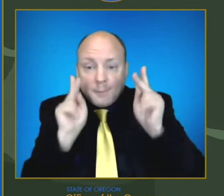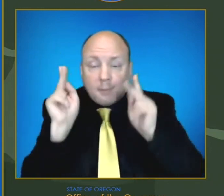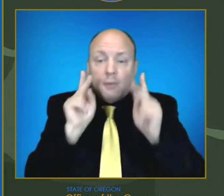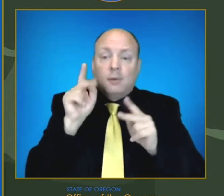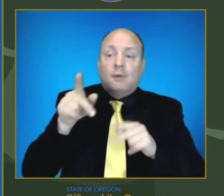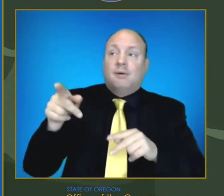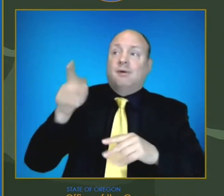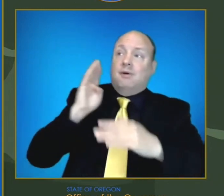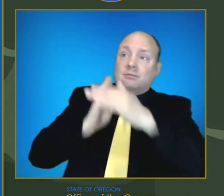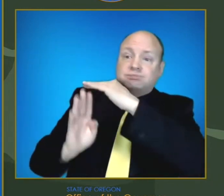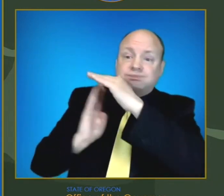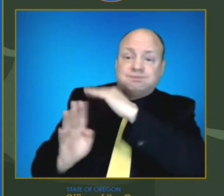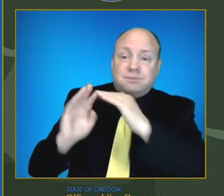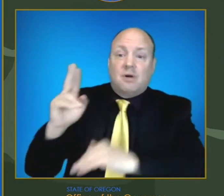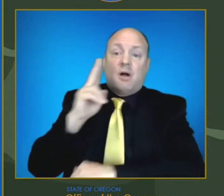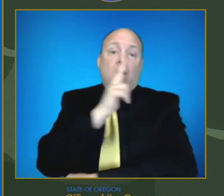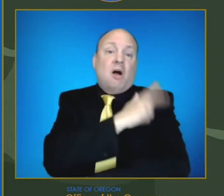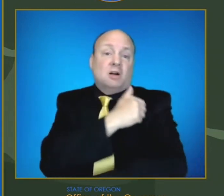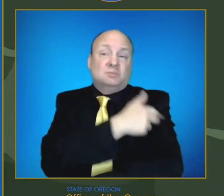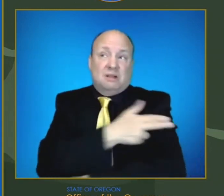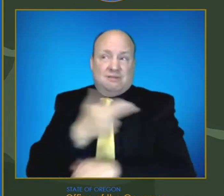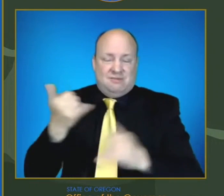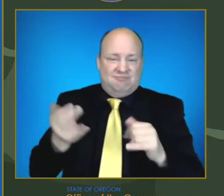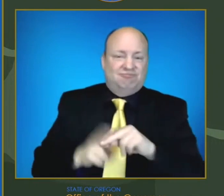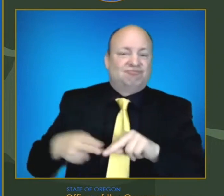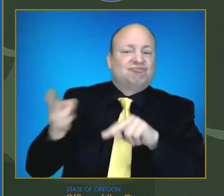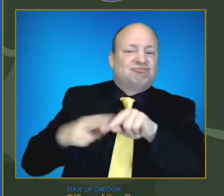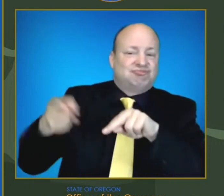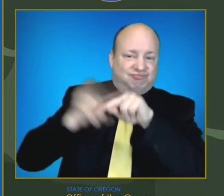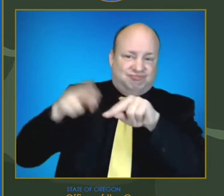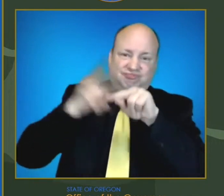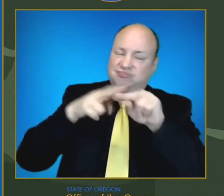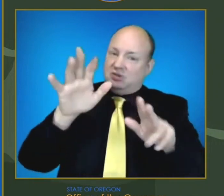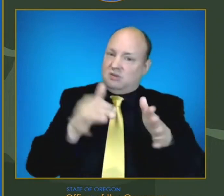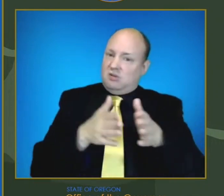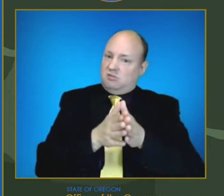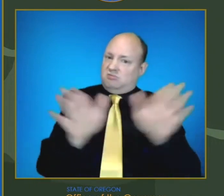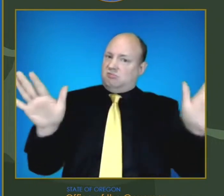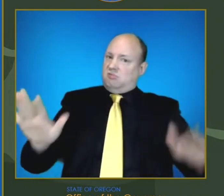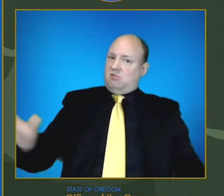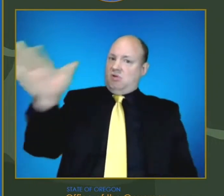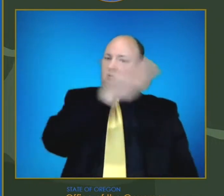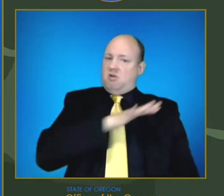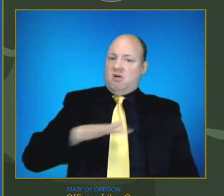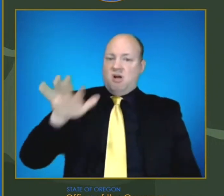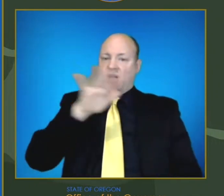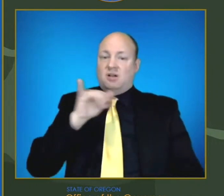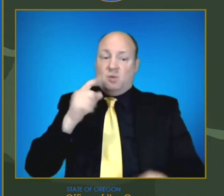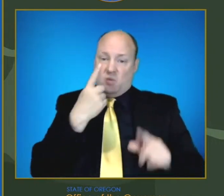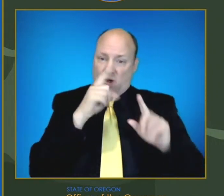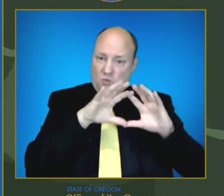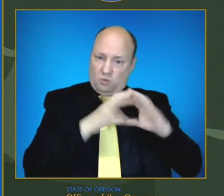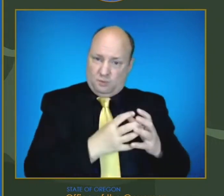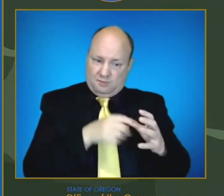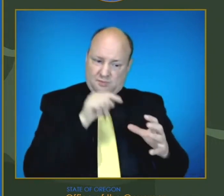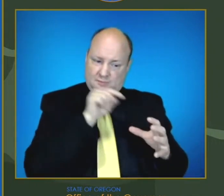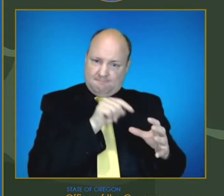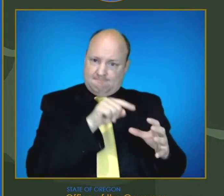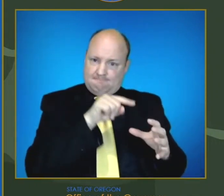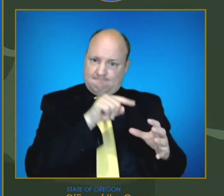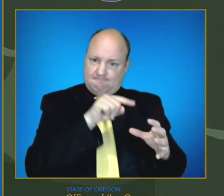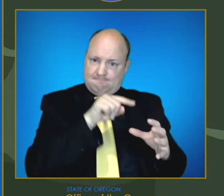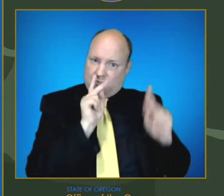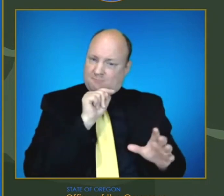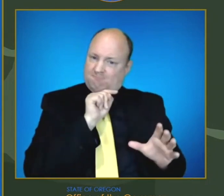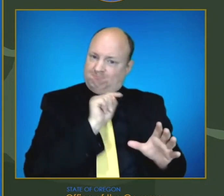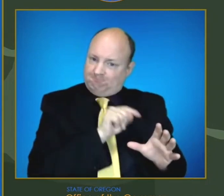overall downward trend mask a disturbing development for a community that's been hit especially hard by COVID-19 all across the country. We're working